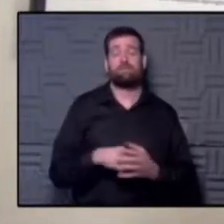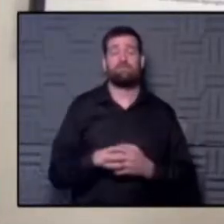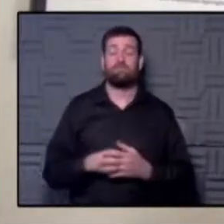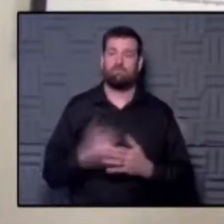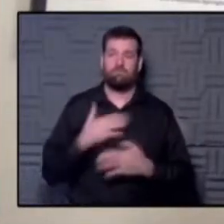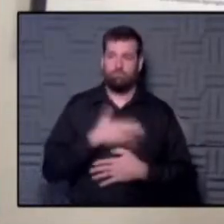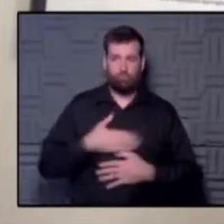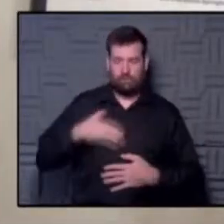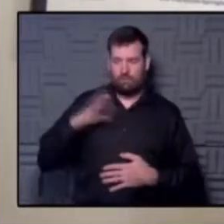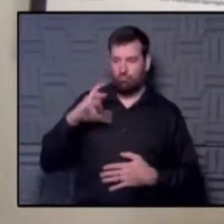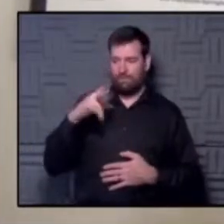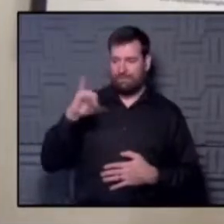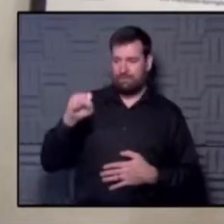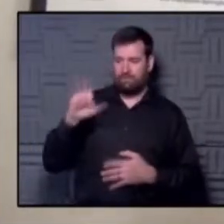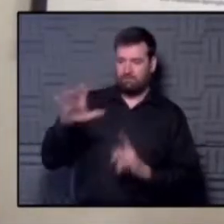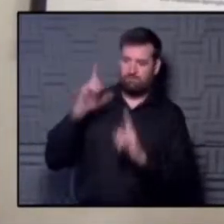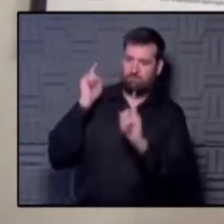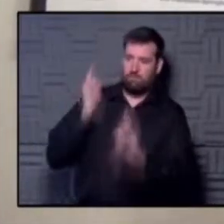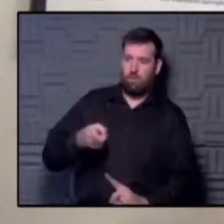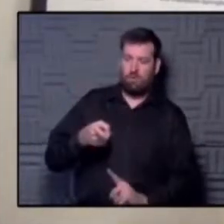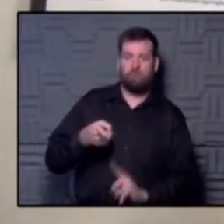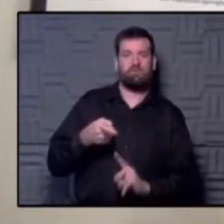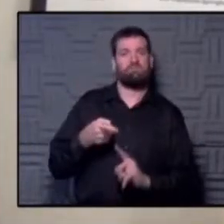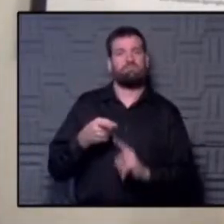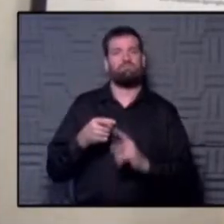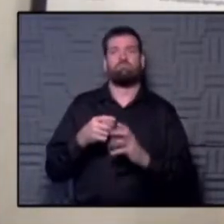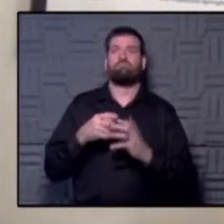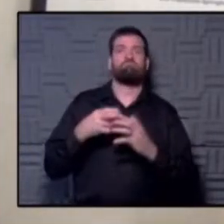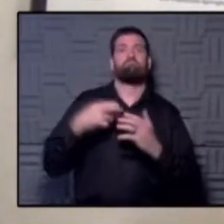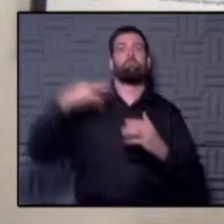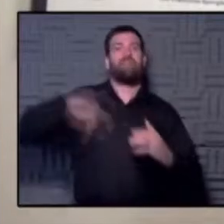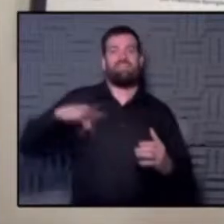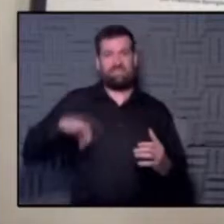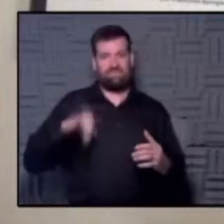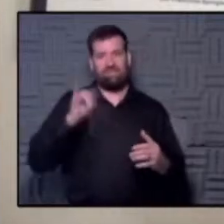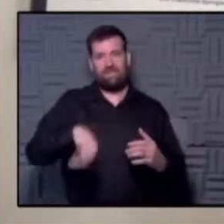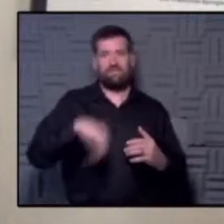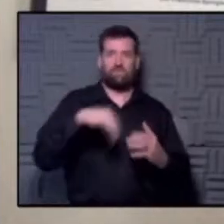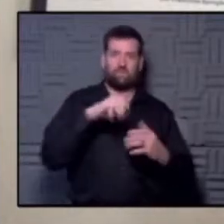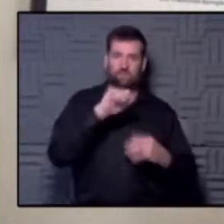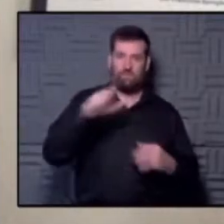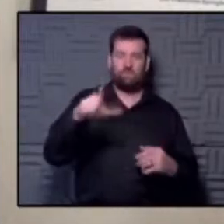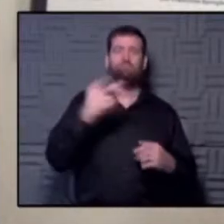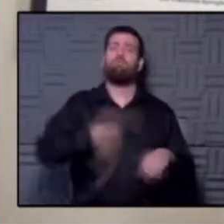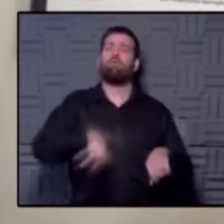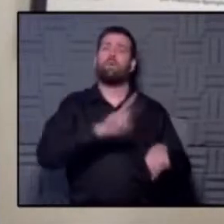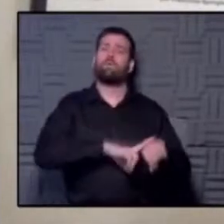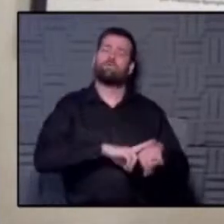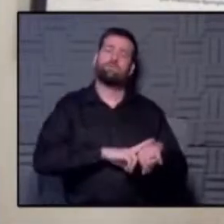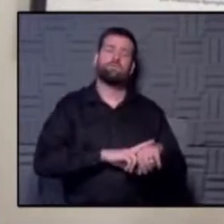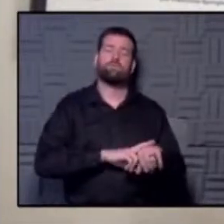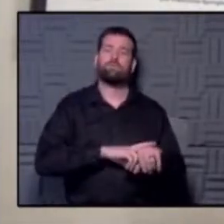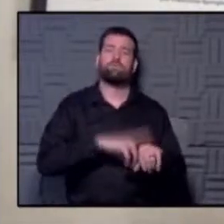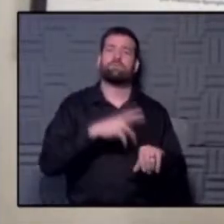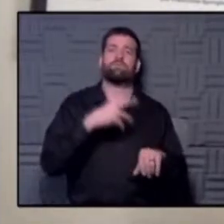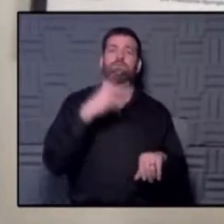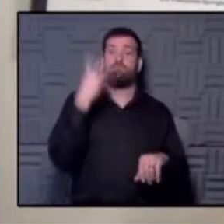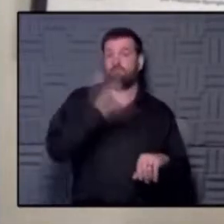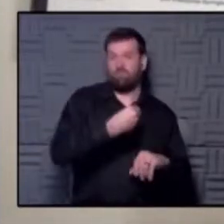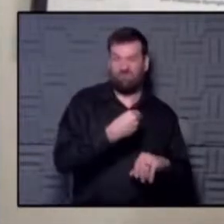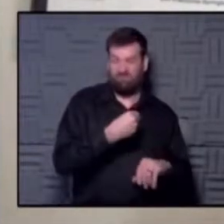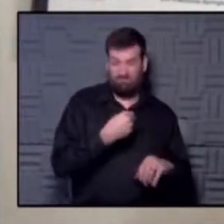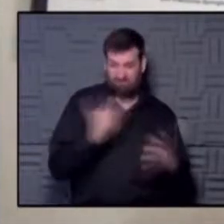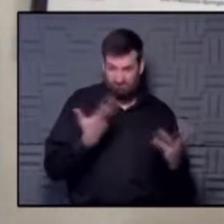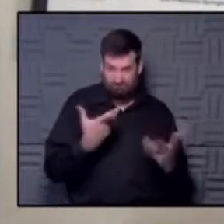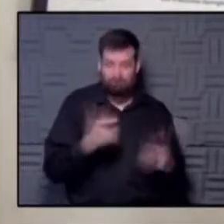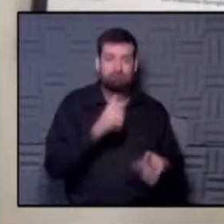appreciate Chris's point about the utility of a digital tool. I think, of course, the beauty here is not only